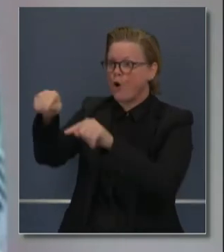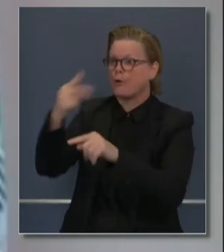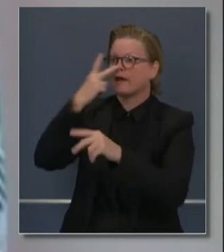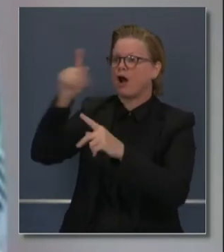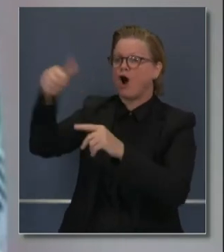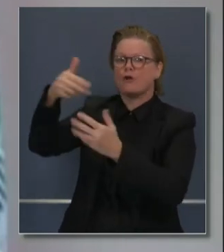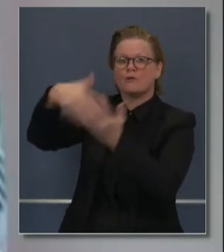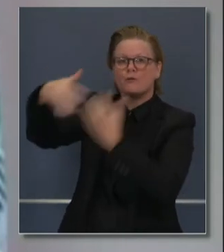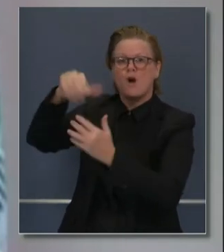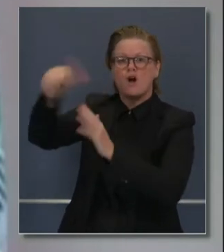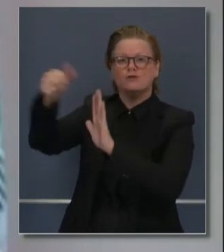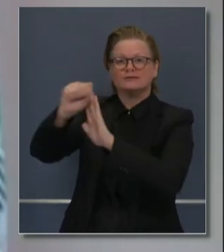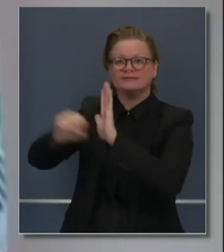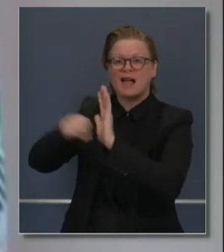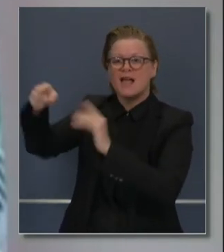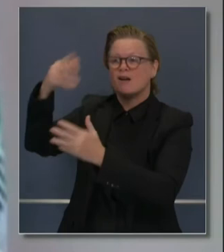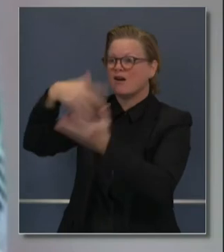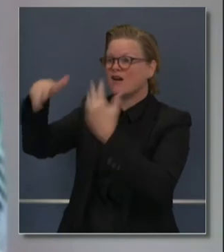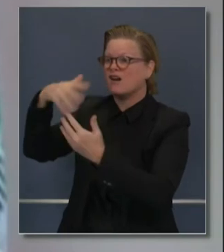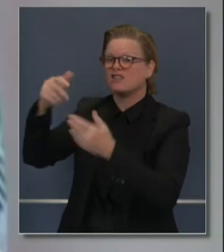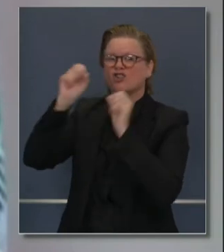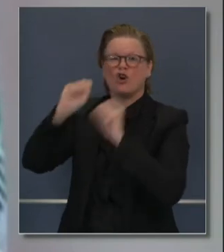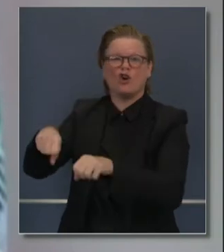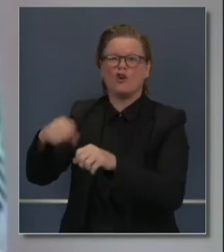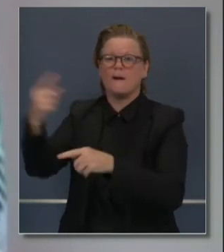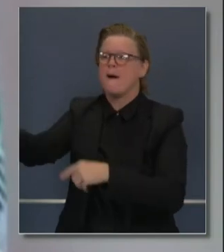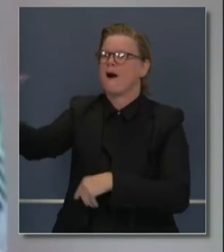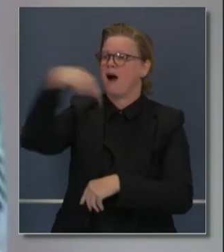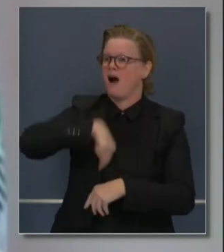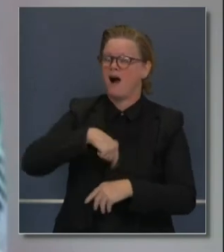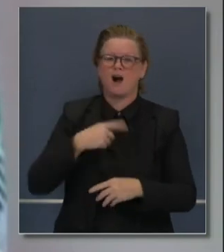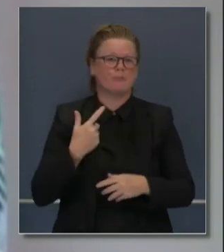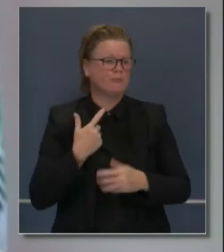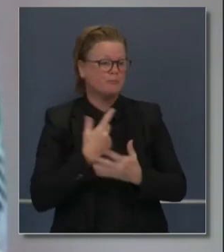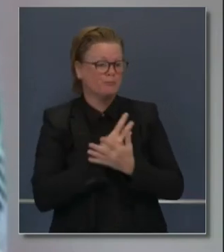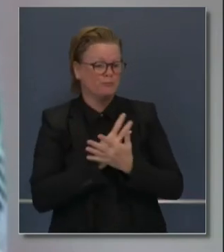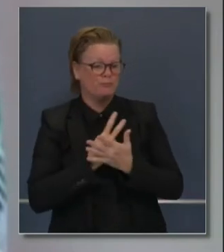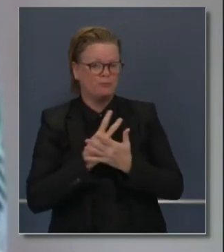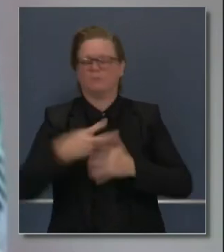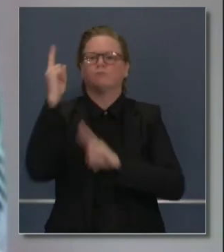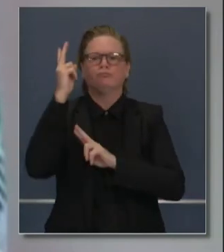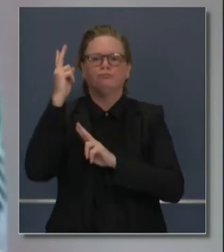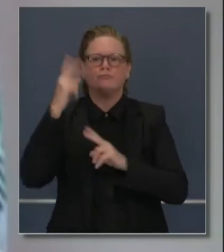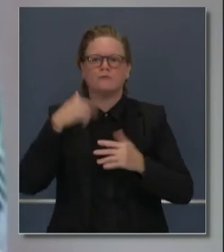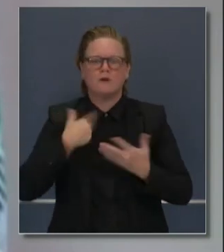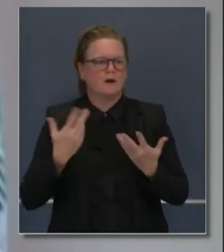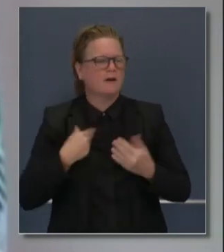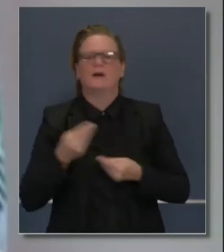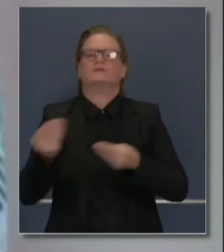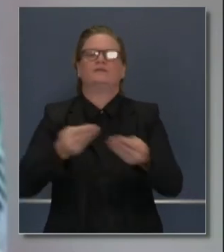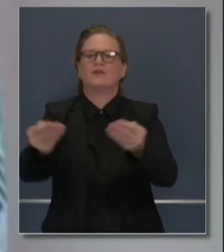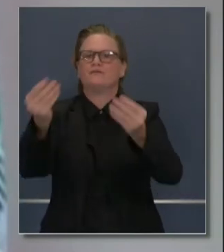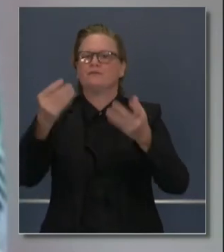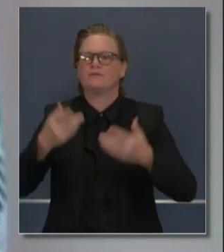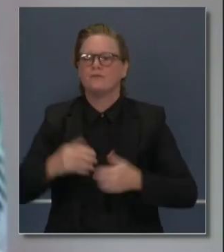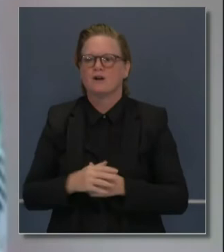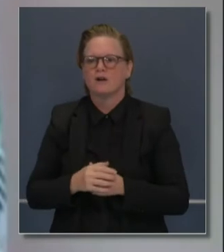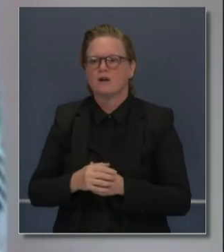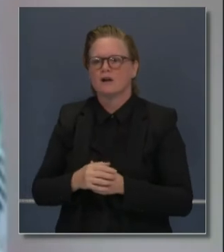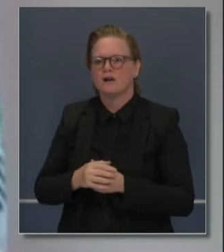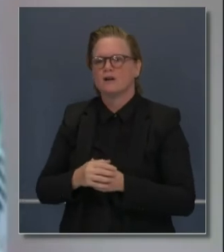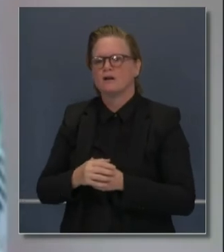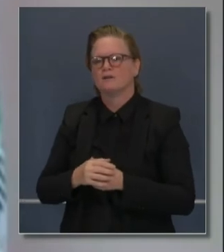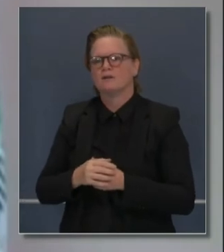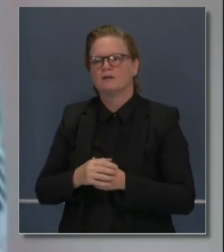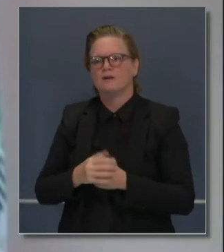important piece of it. With the level of cases transmitting, you know, this slide here, 34.5 cases per